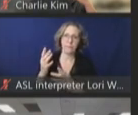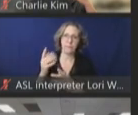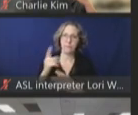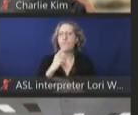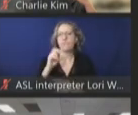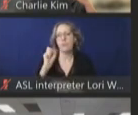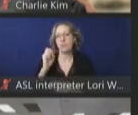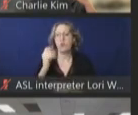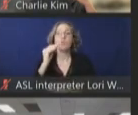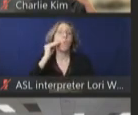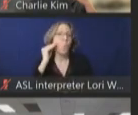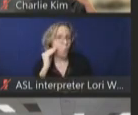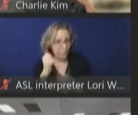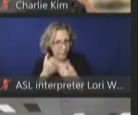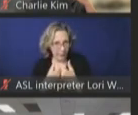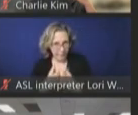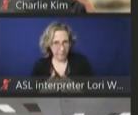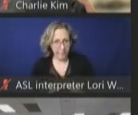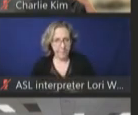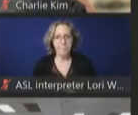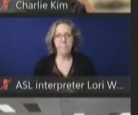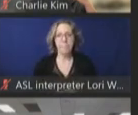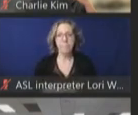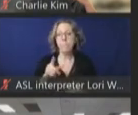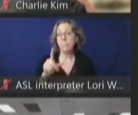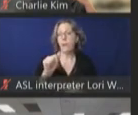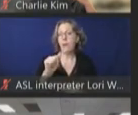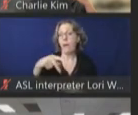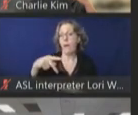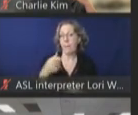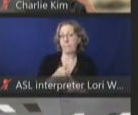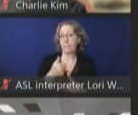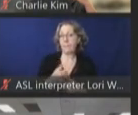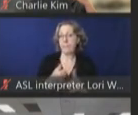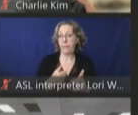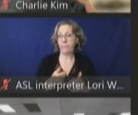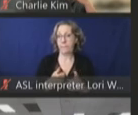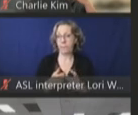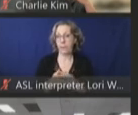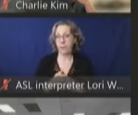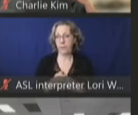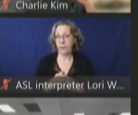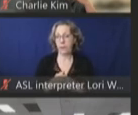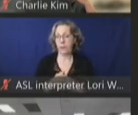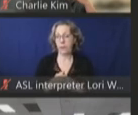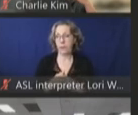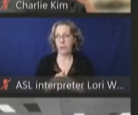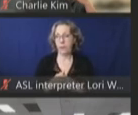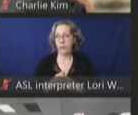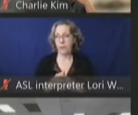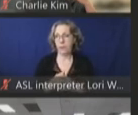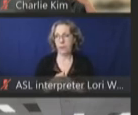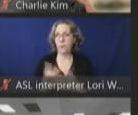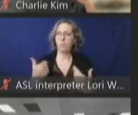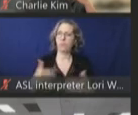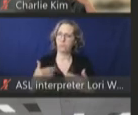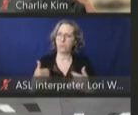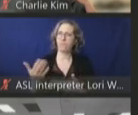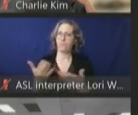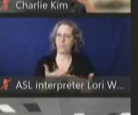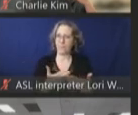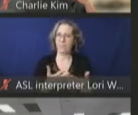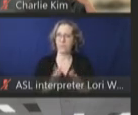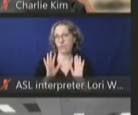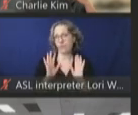home games. And the app has brought us you know, the great information that we can